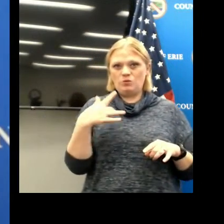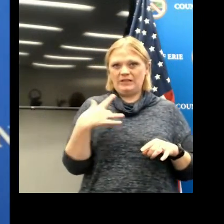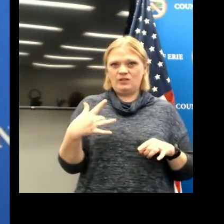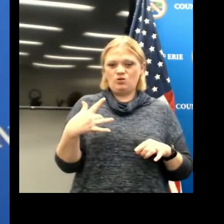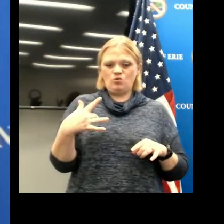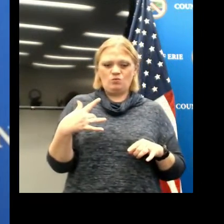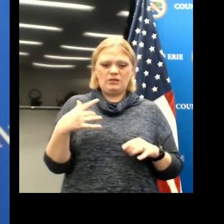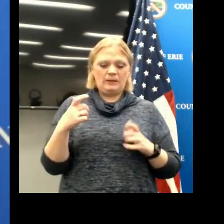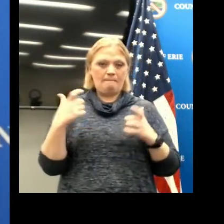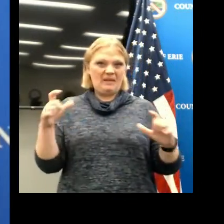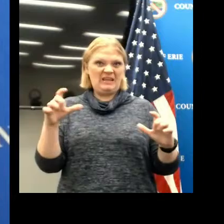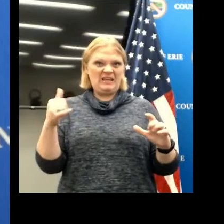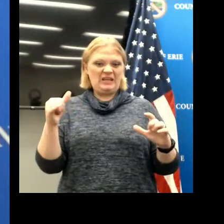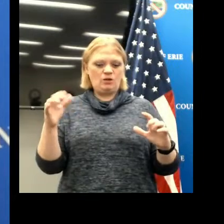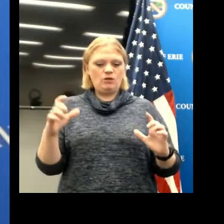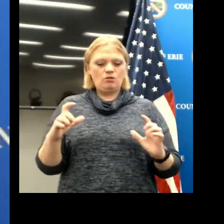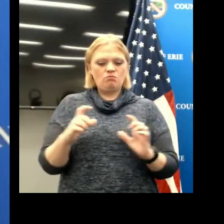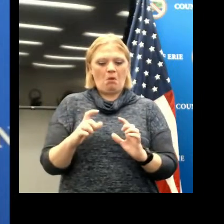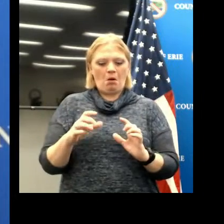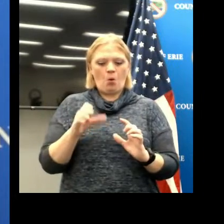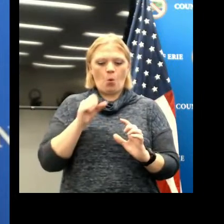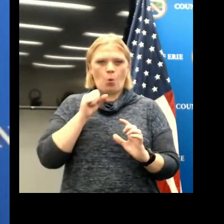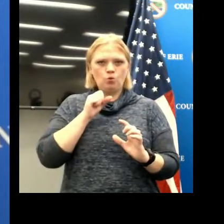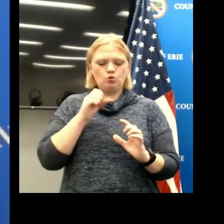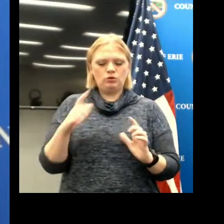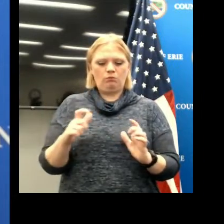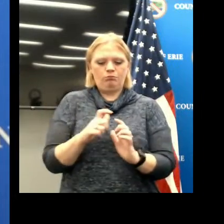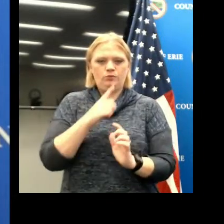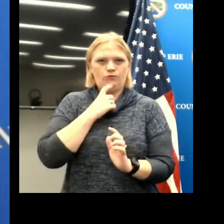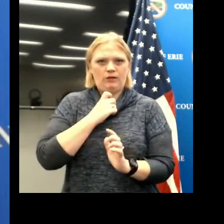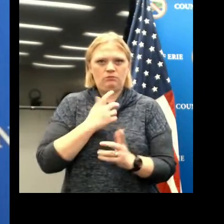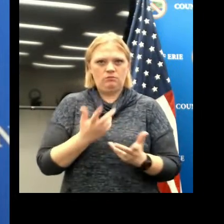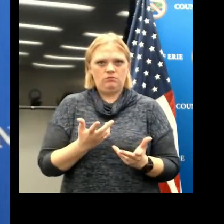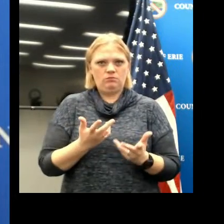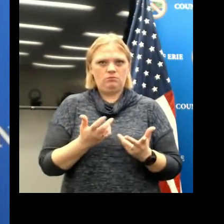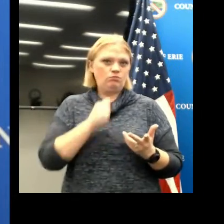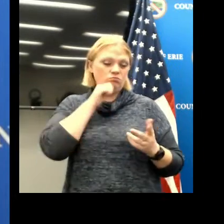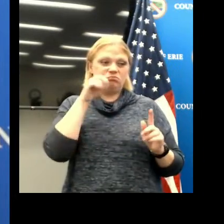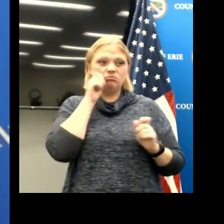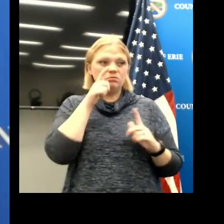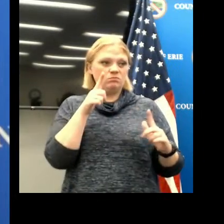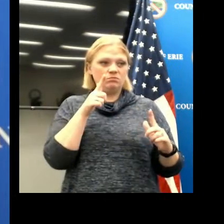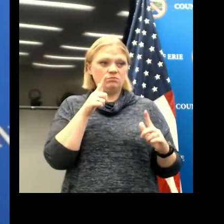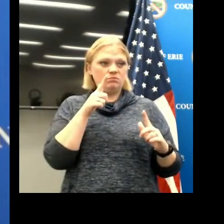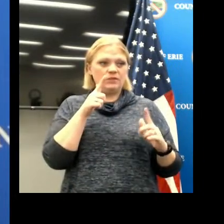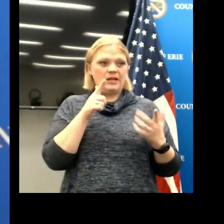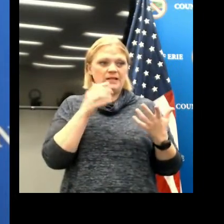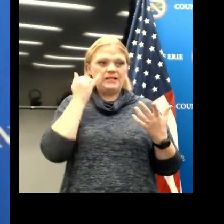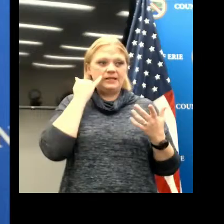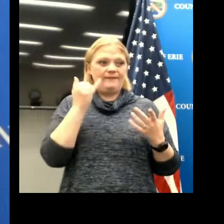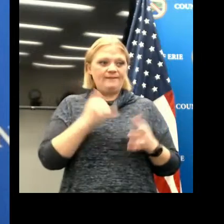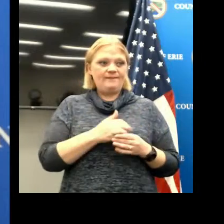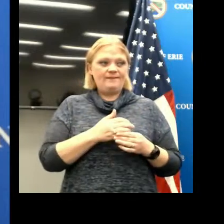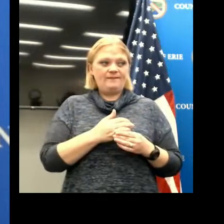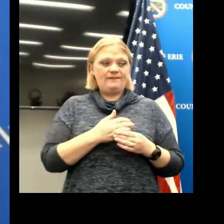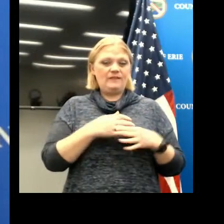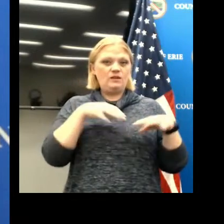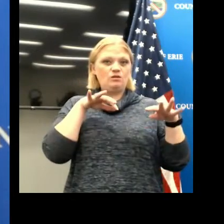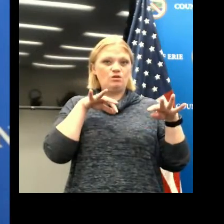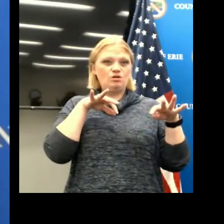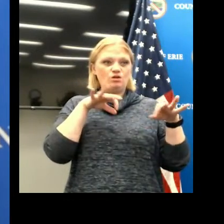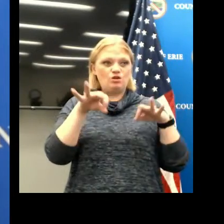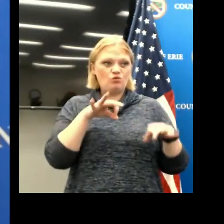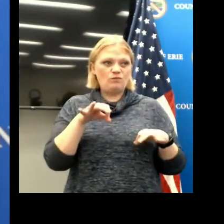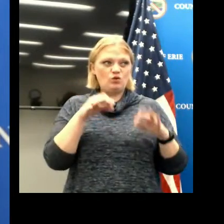smaller orange and maybe even a smaller red. So I would not be surprised if the description